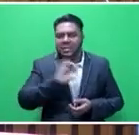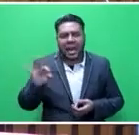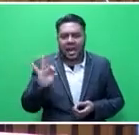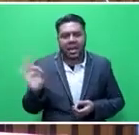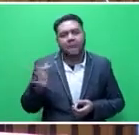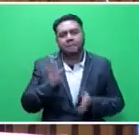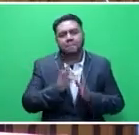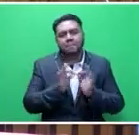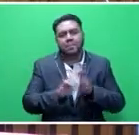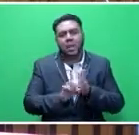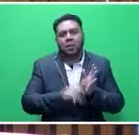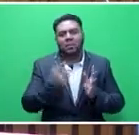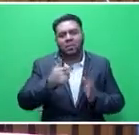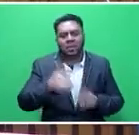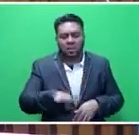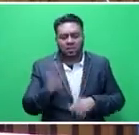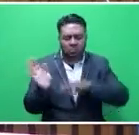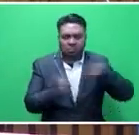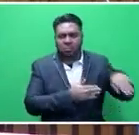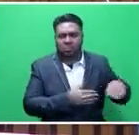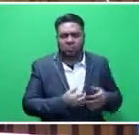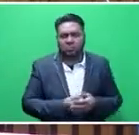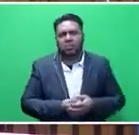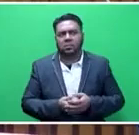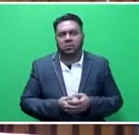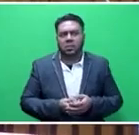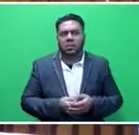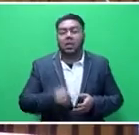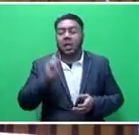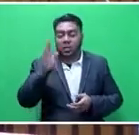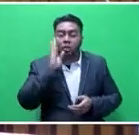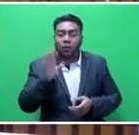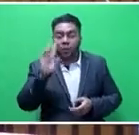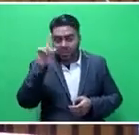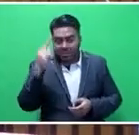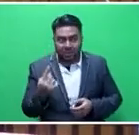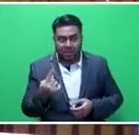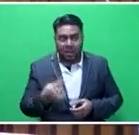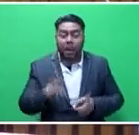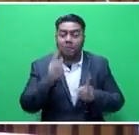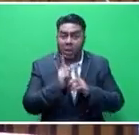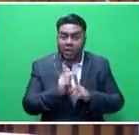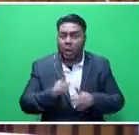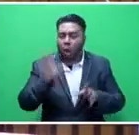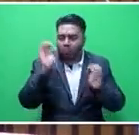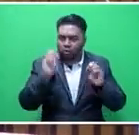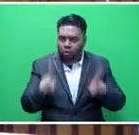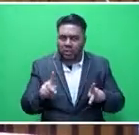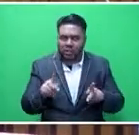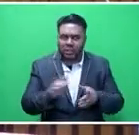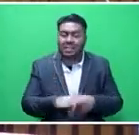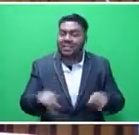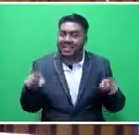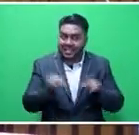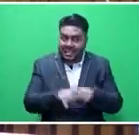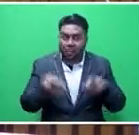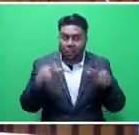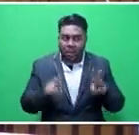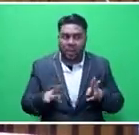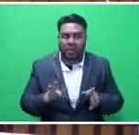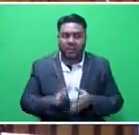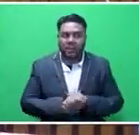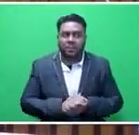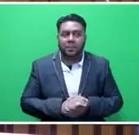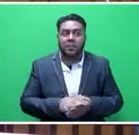the shenanigans that came out after that, because they saw for themselves a political opportunity. In the same way, and I have to say this,